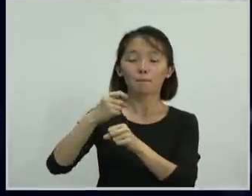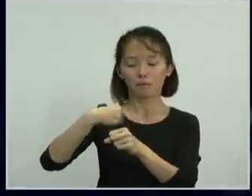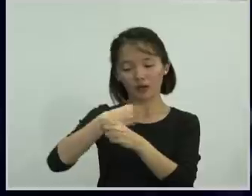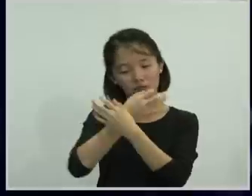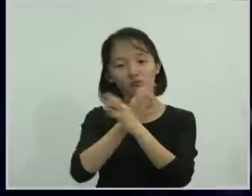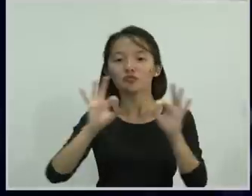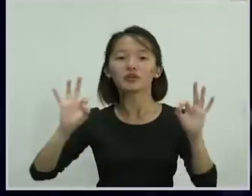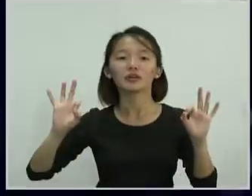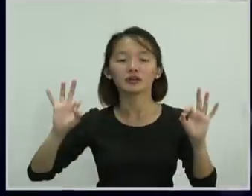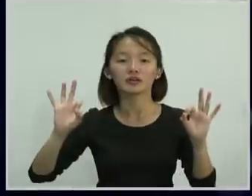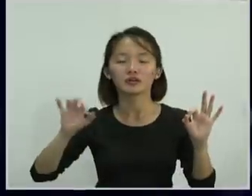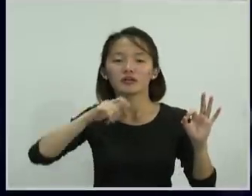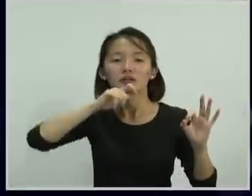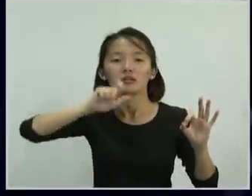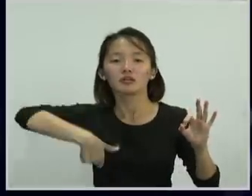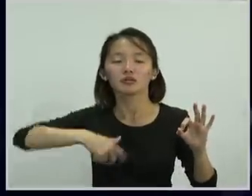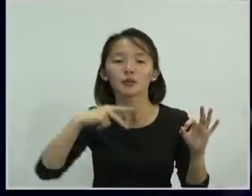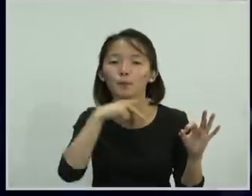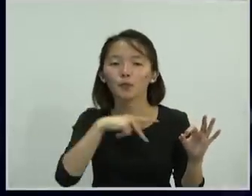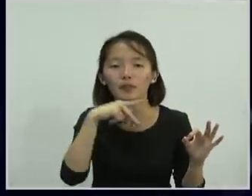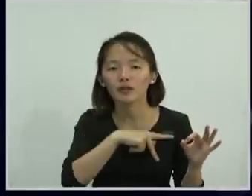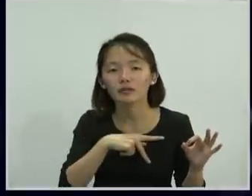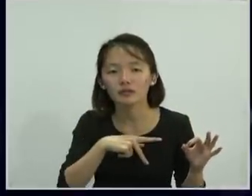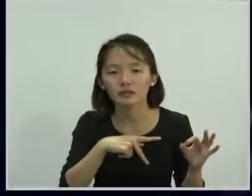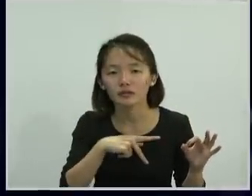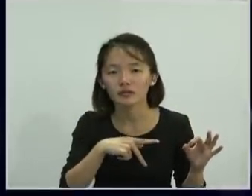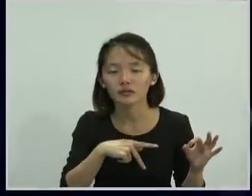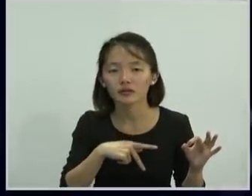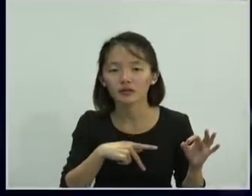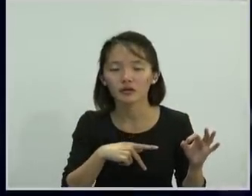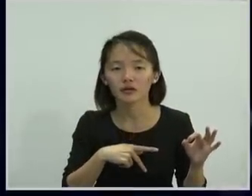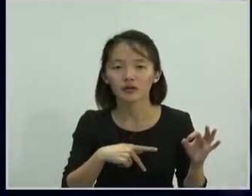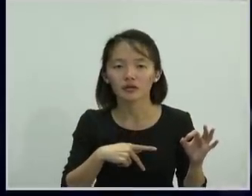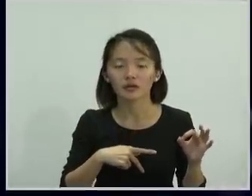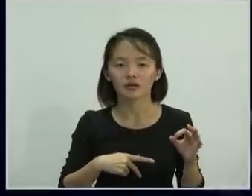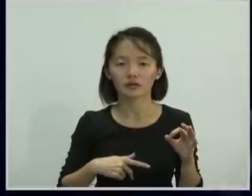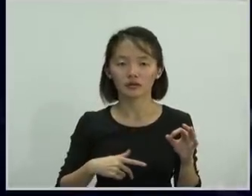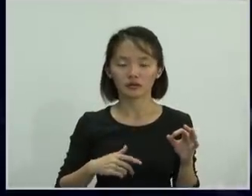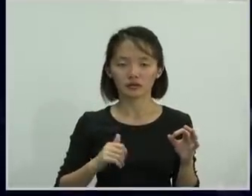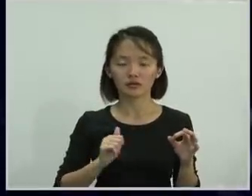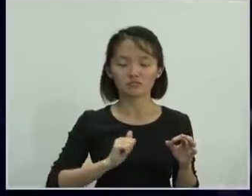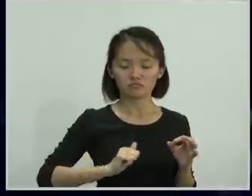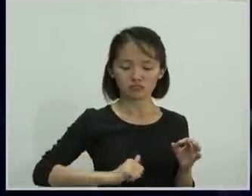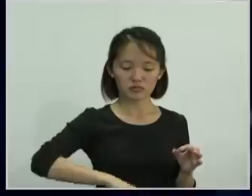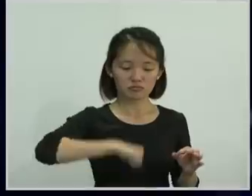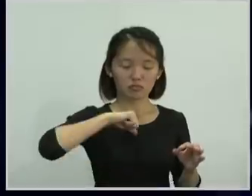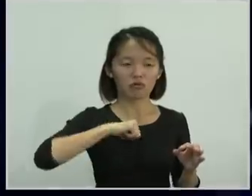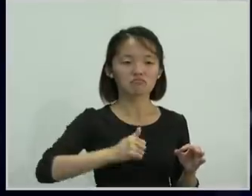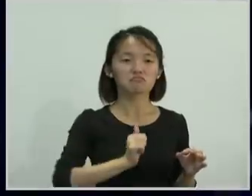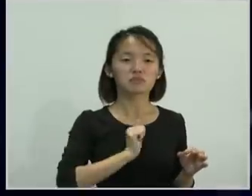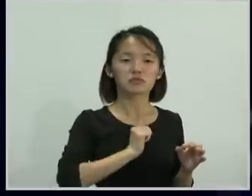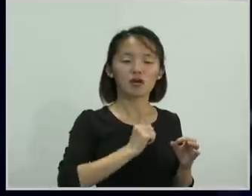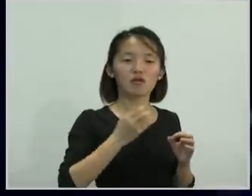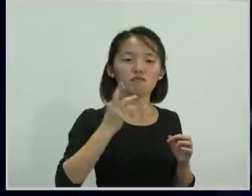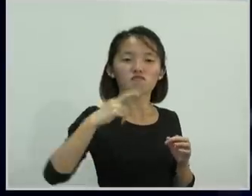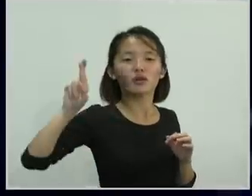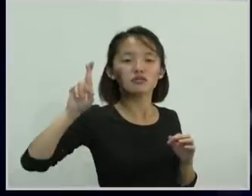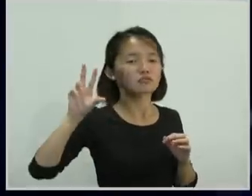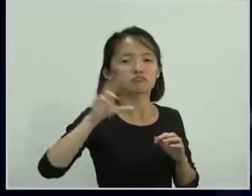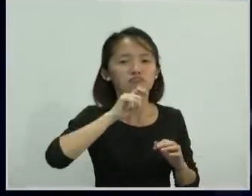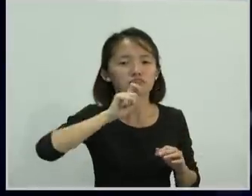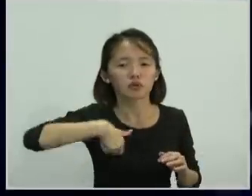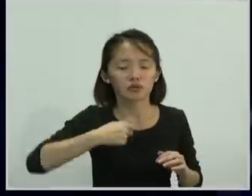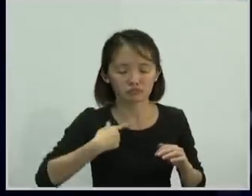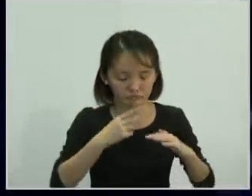pretense. It humbles us from our own self-righteousness. And it fortifies